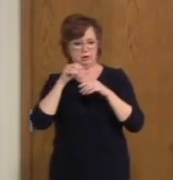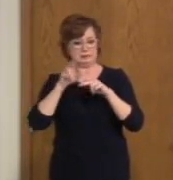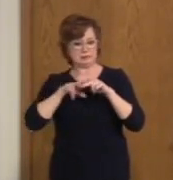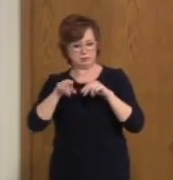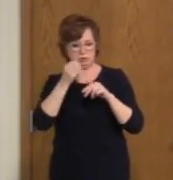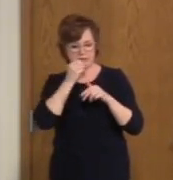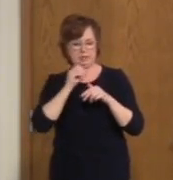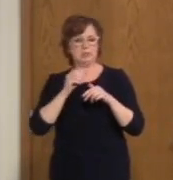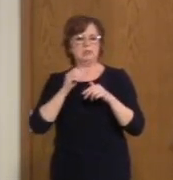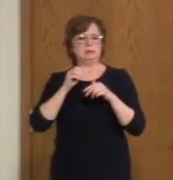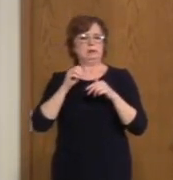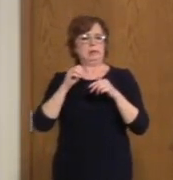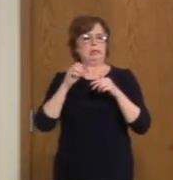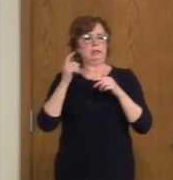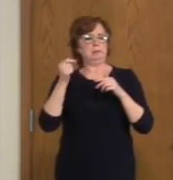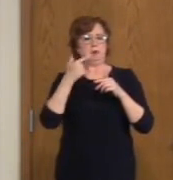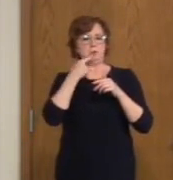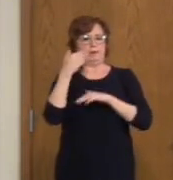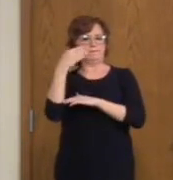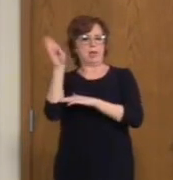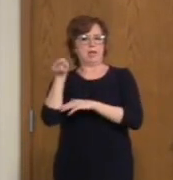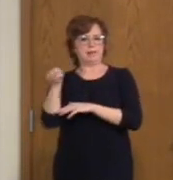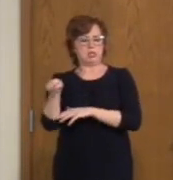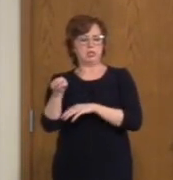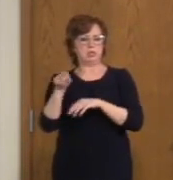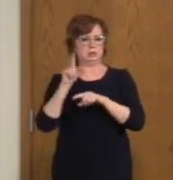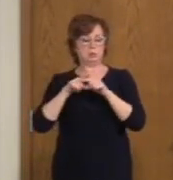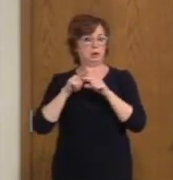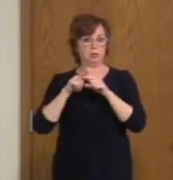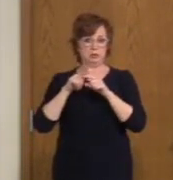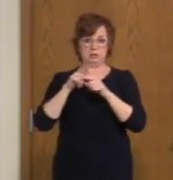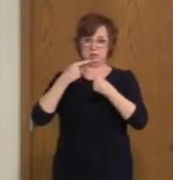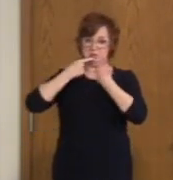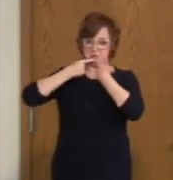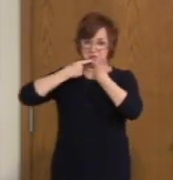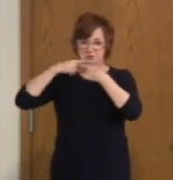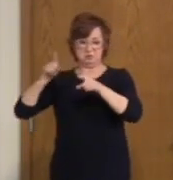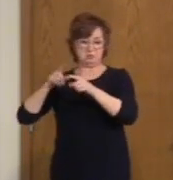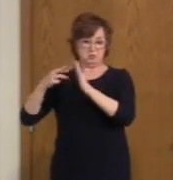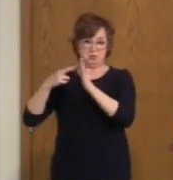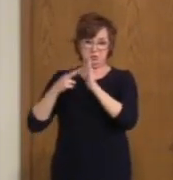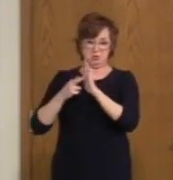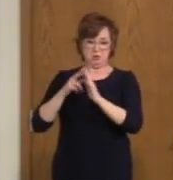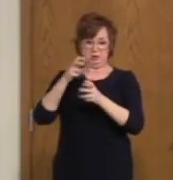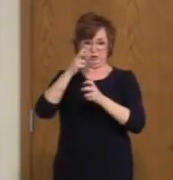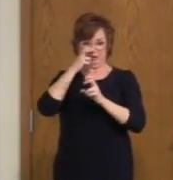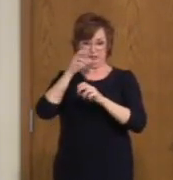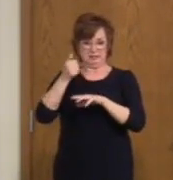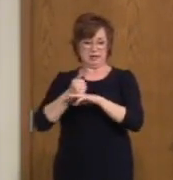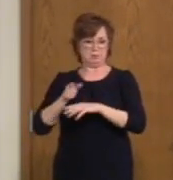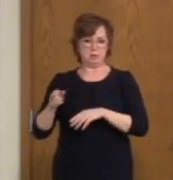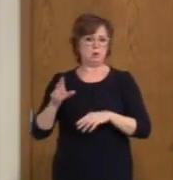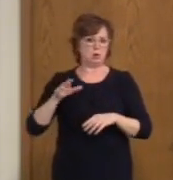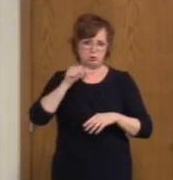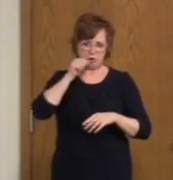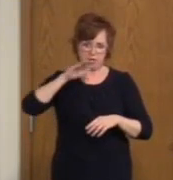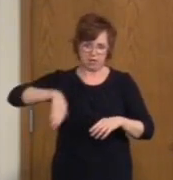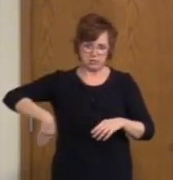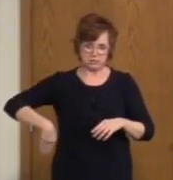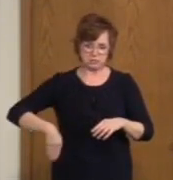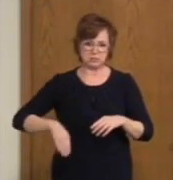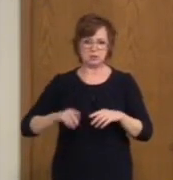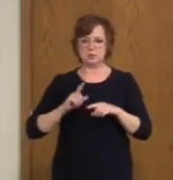this has to be watched very closely. And similarly in Weyburn and area, you can see that 26 active